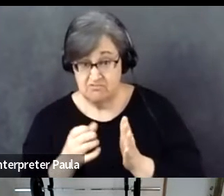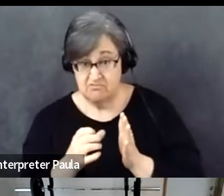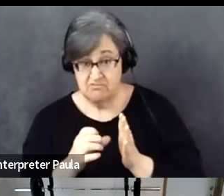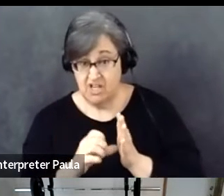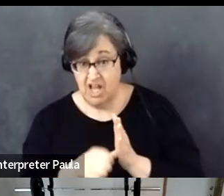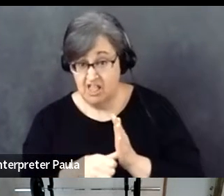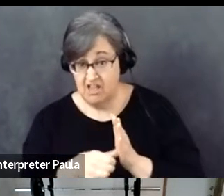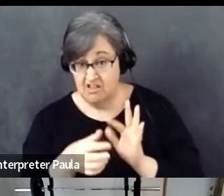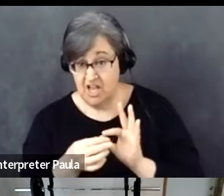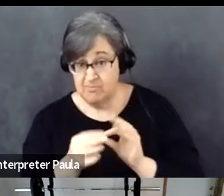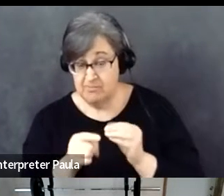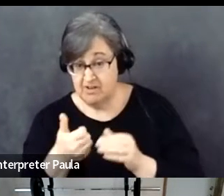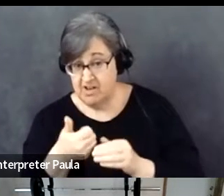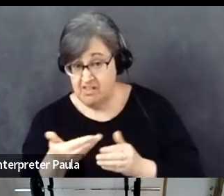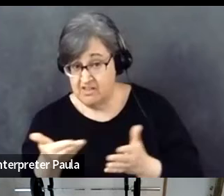on?